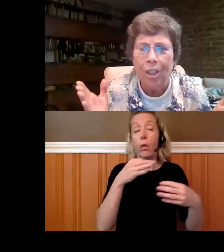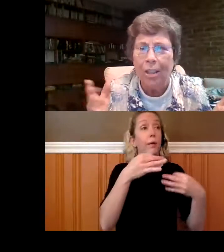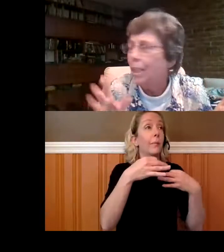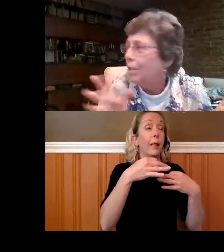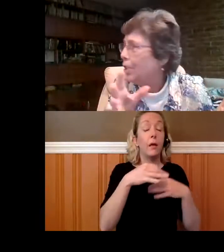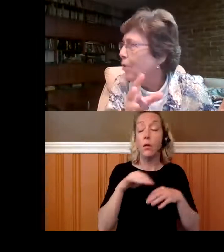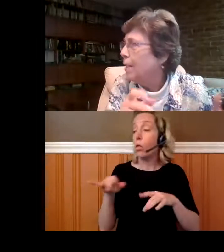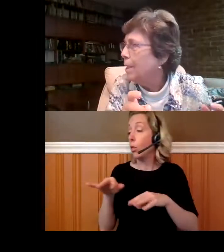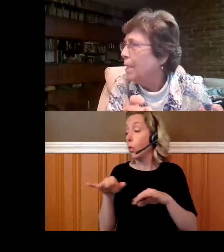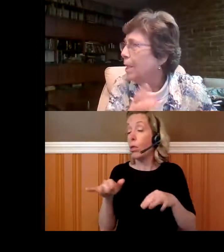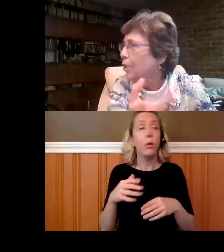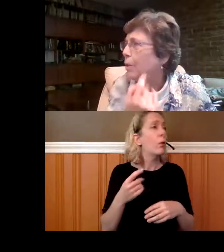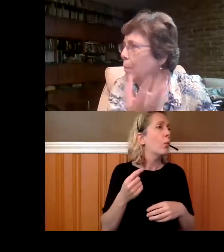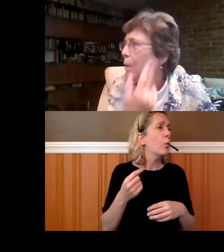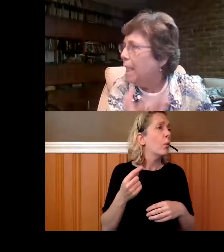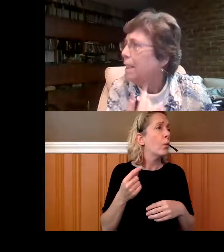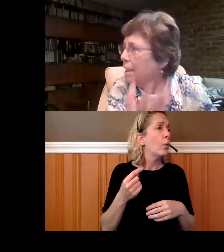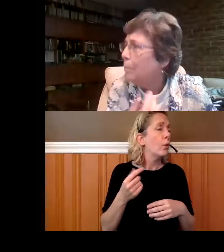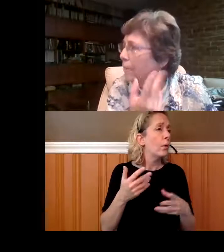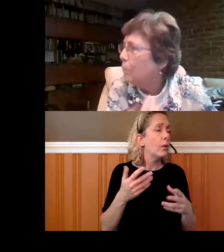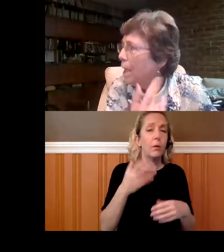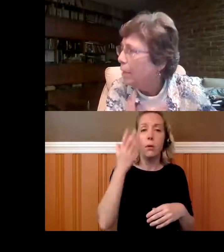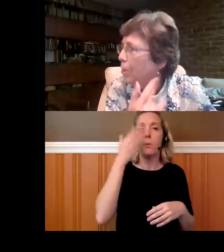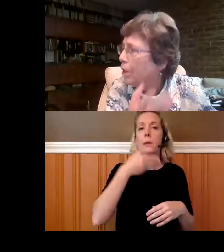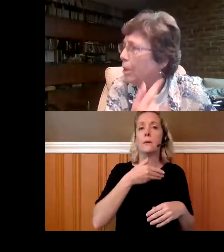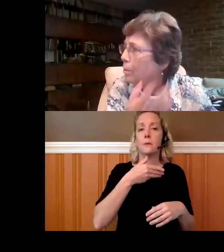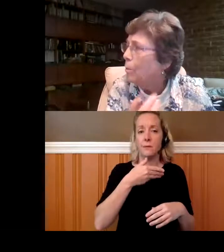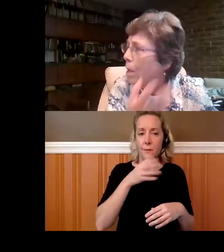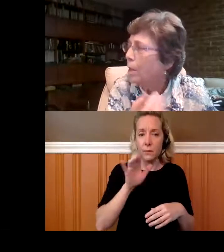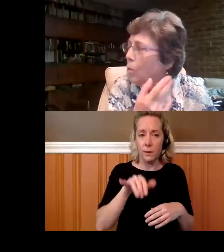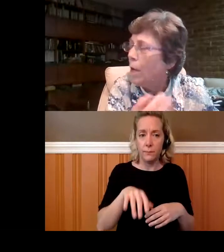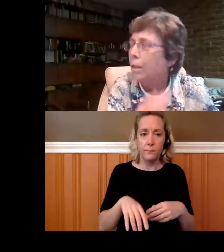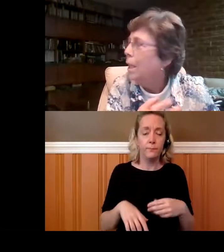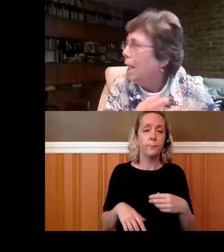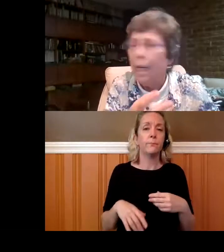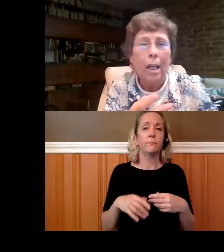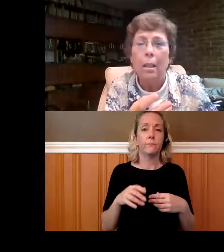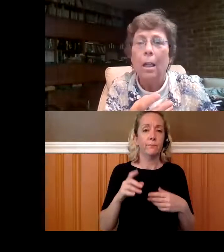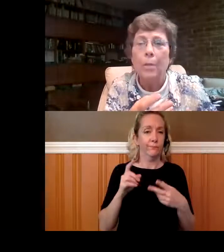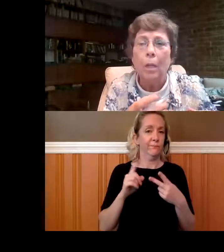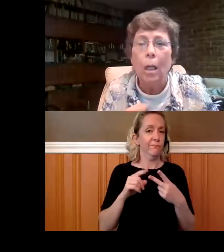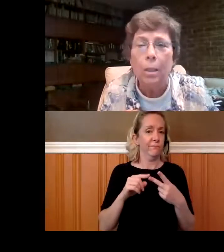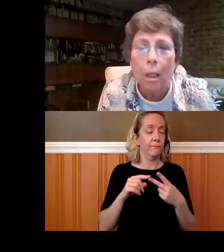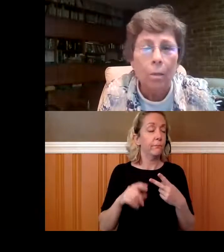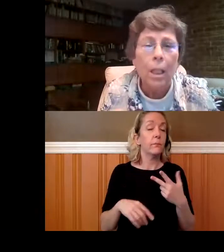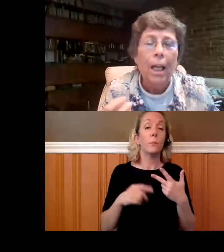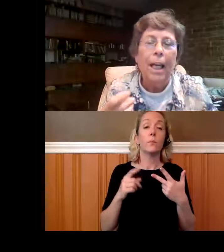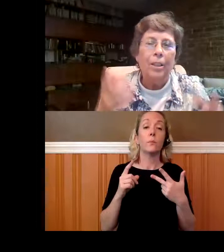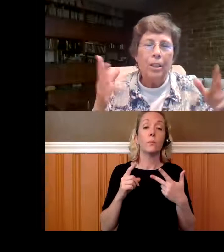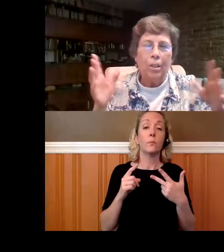deaf and blind. I want you to go walk on water. And I'm sorry, what? Hello? And, you know, so they just didn't get it.